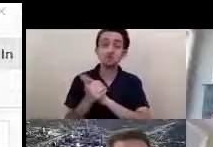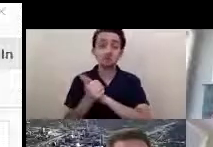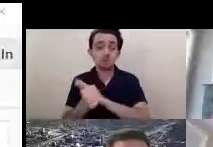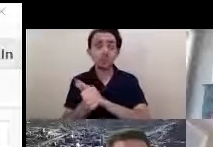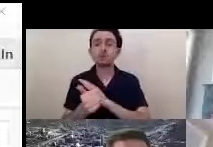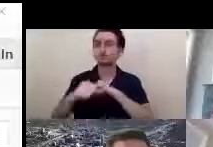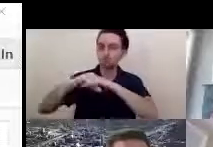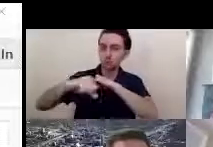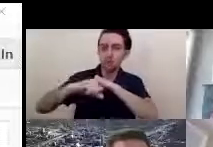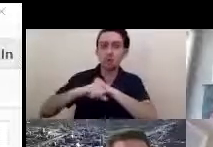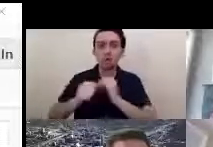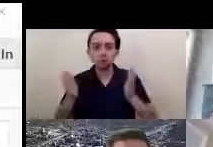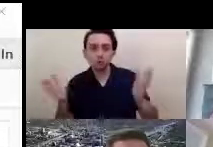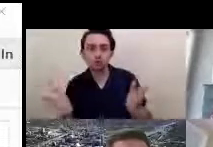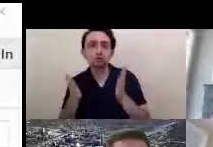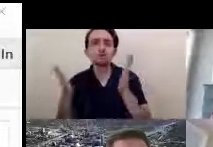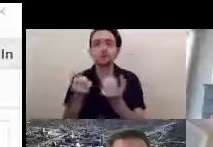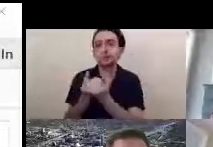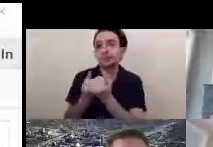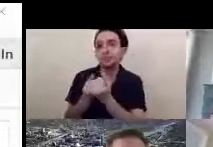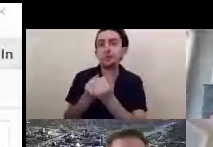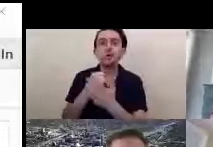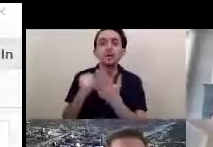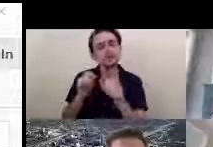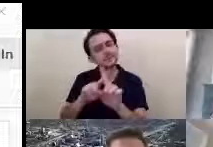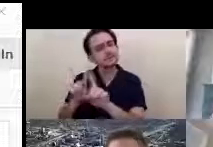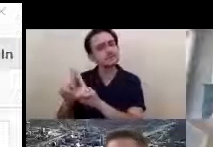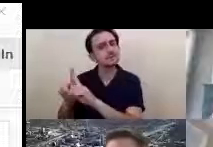promoting and embracing and supporting the arts in whatever way that they can.